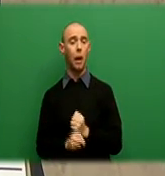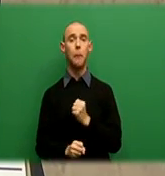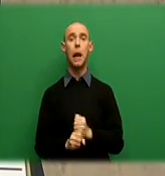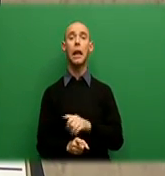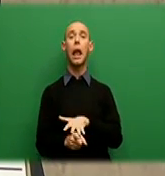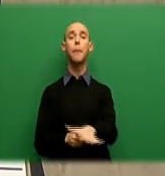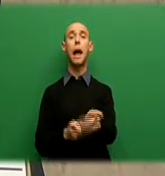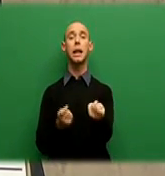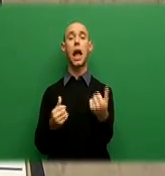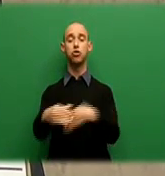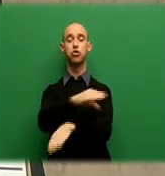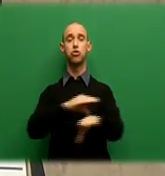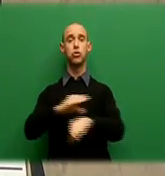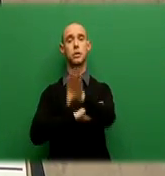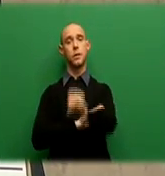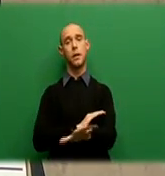something that